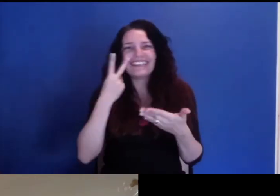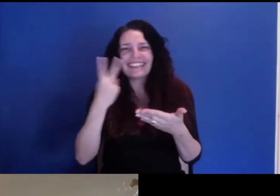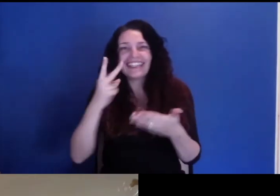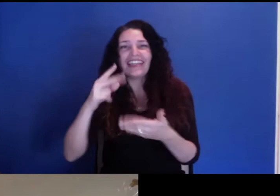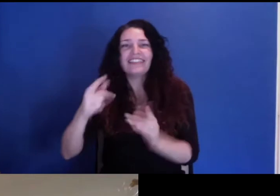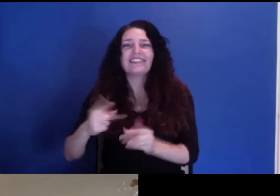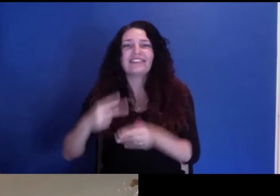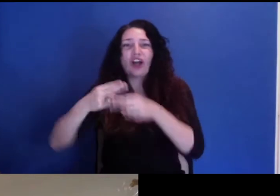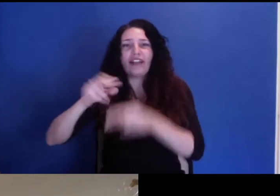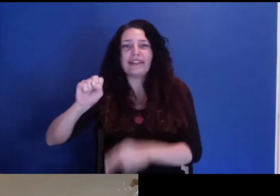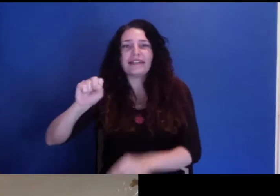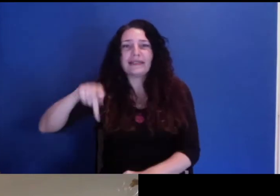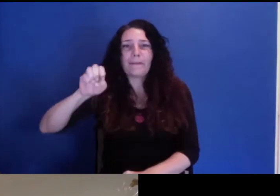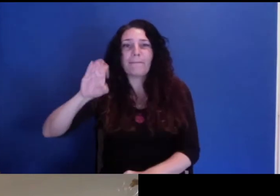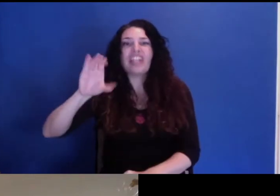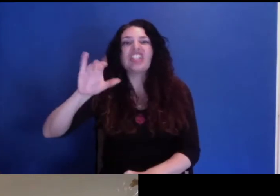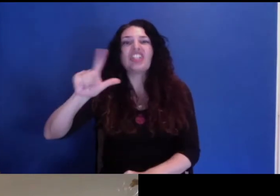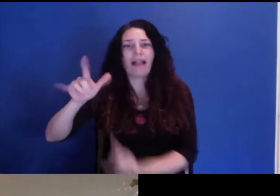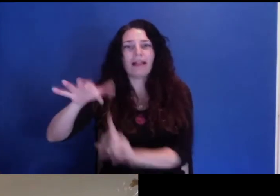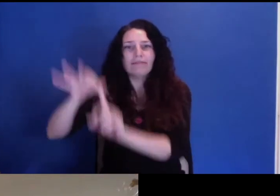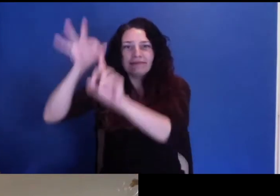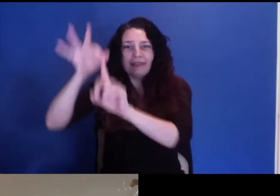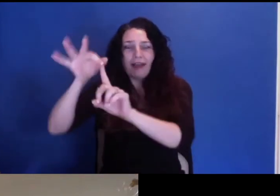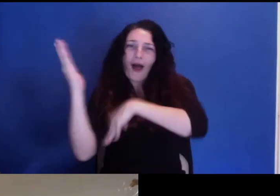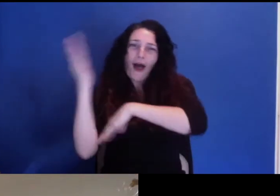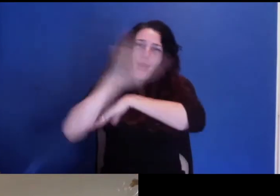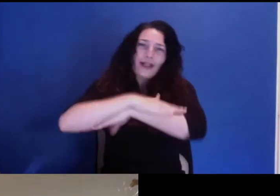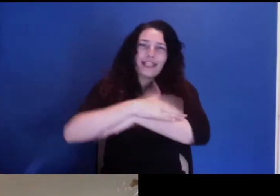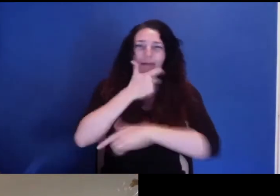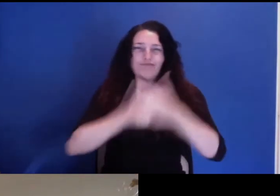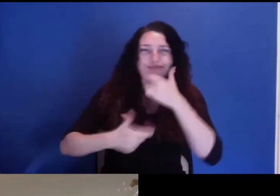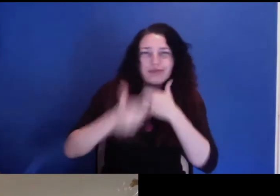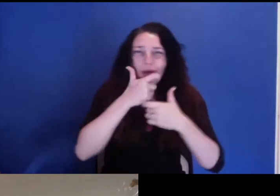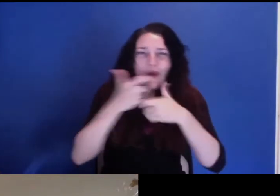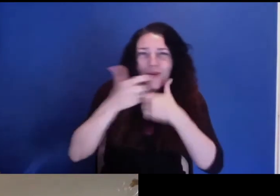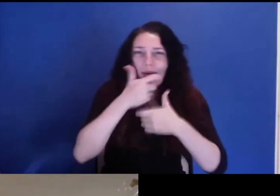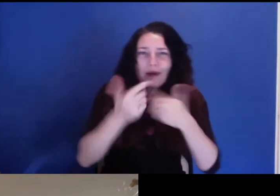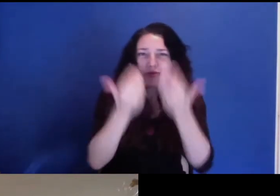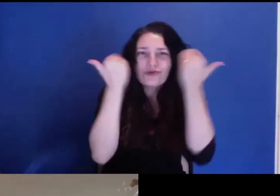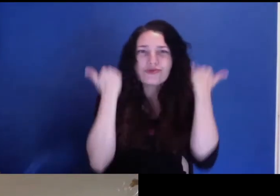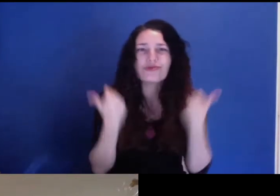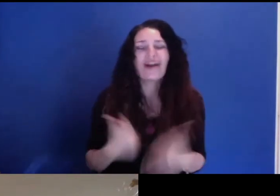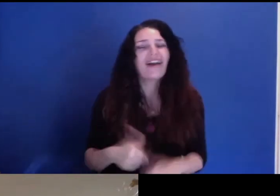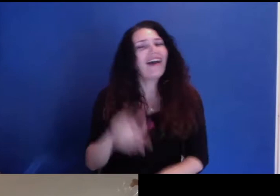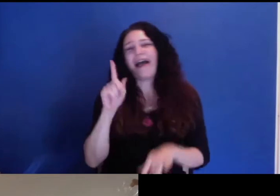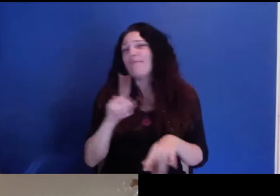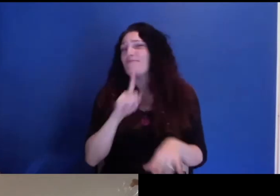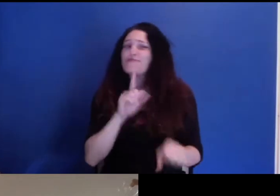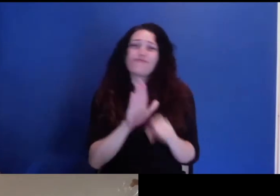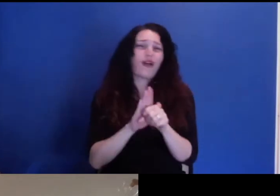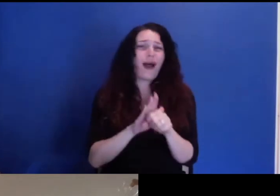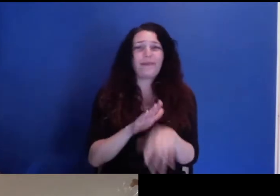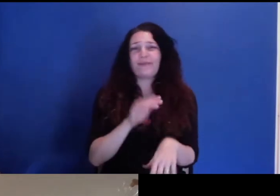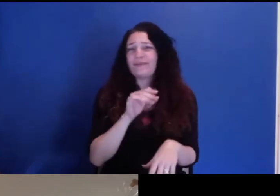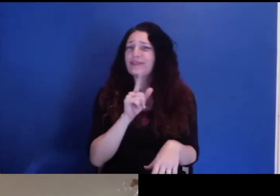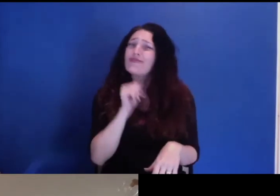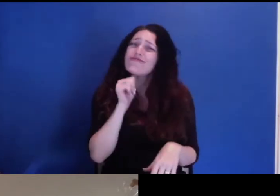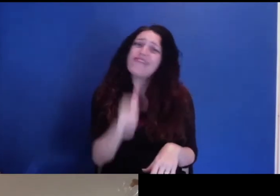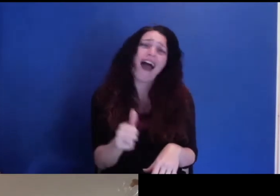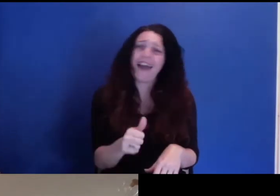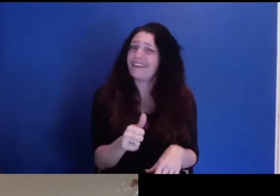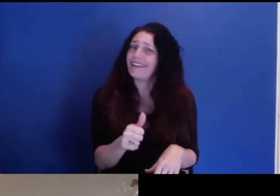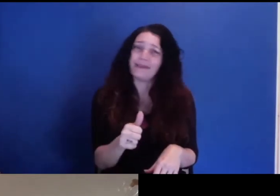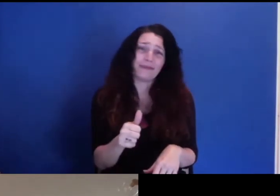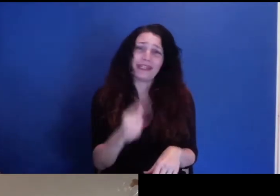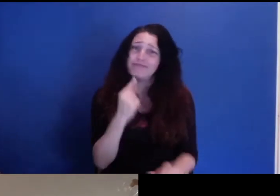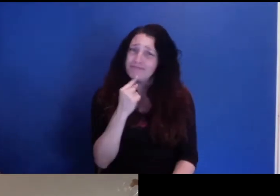already. I binge watched it all the way through. I promise you, you will not be disappointed. So Ryan, thank you